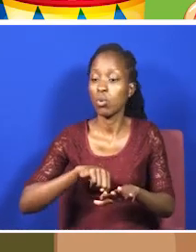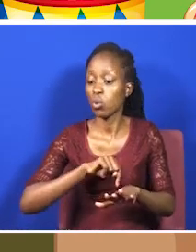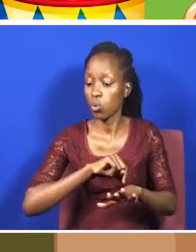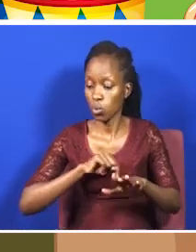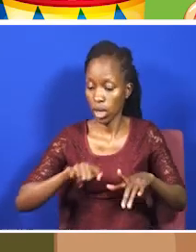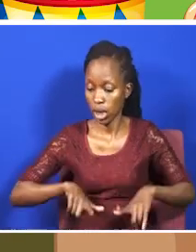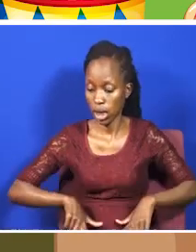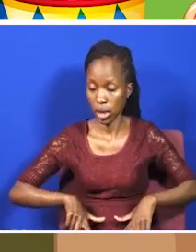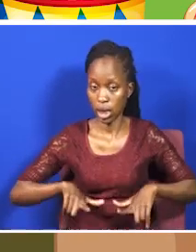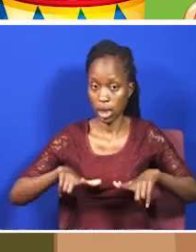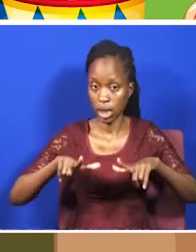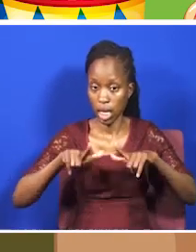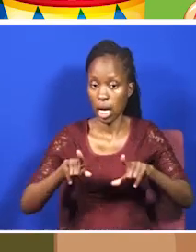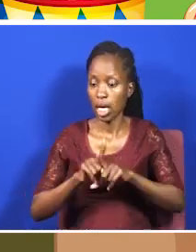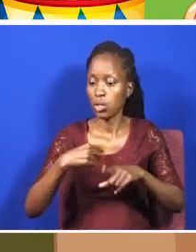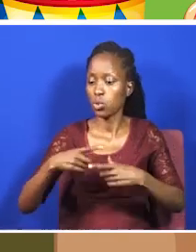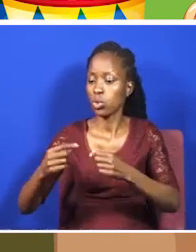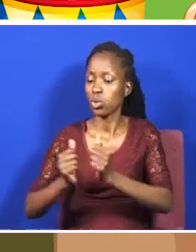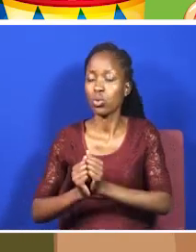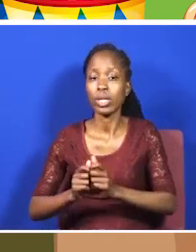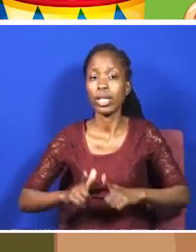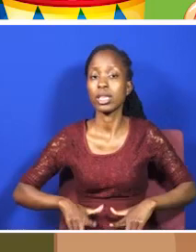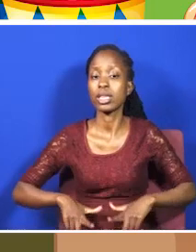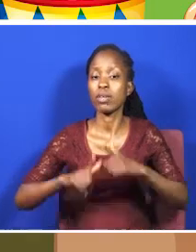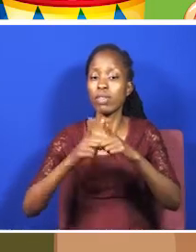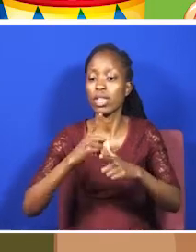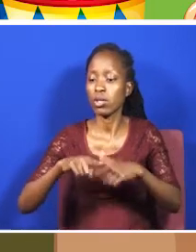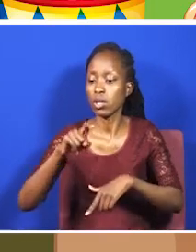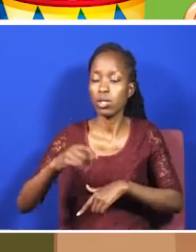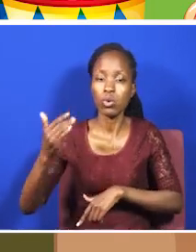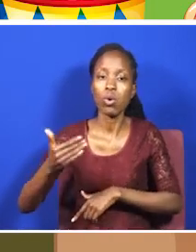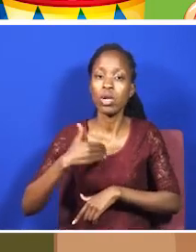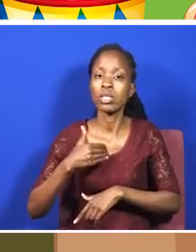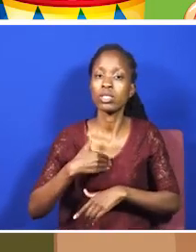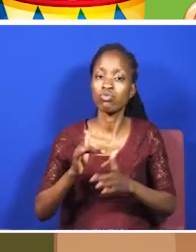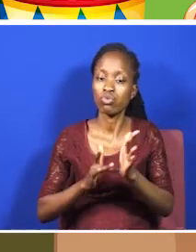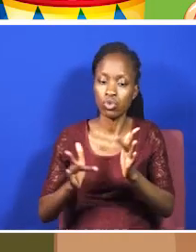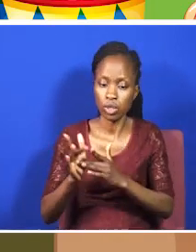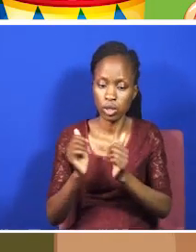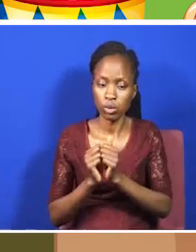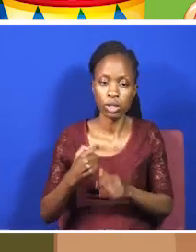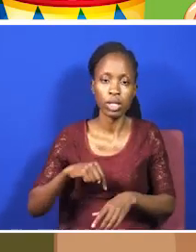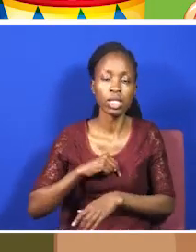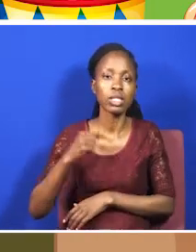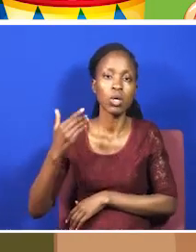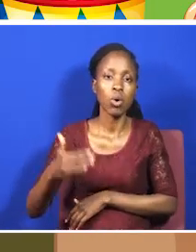presence. It means that when we walk in our lives, when we continue with our lives, we have to have